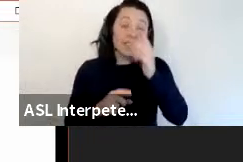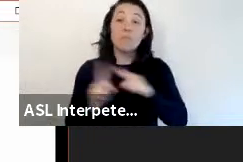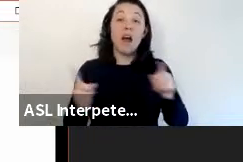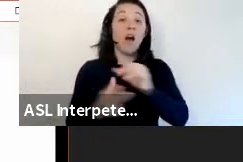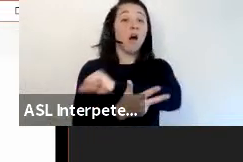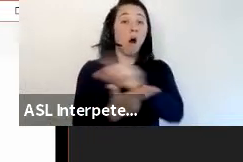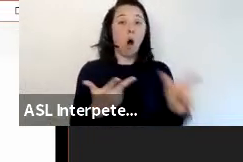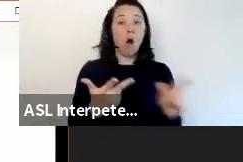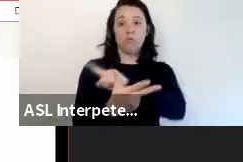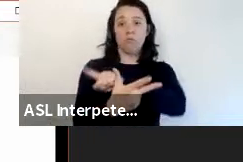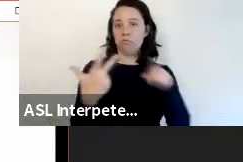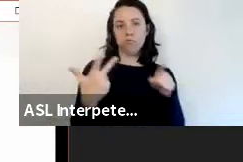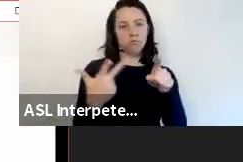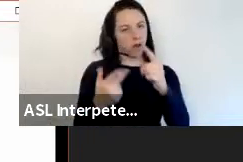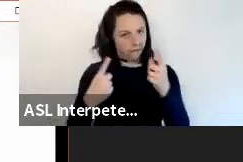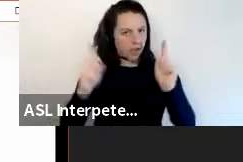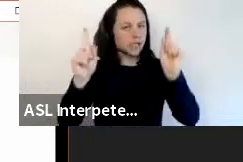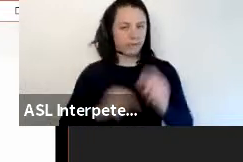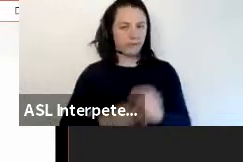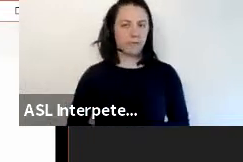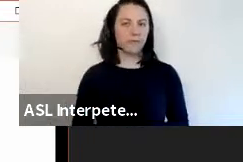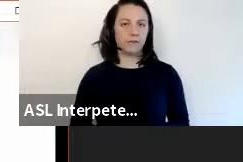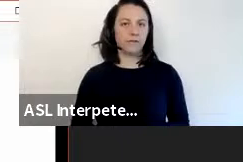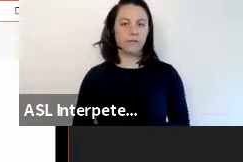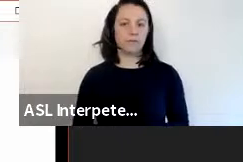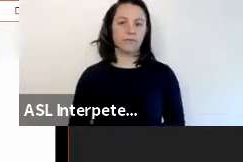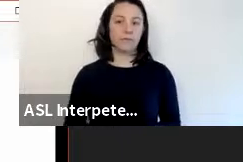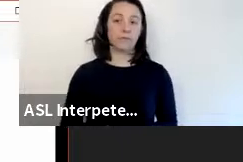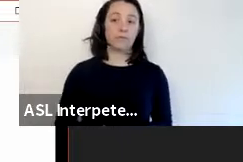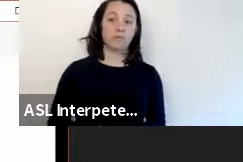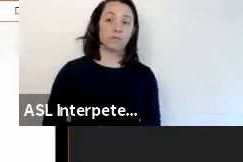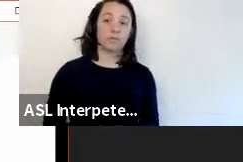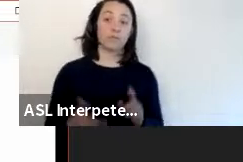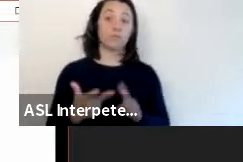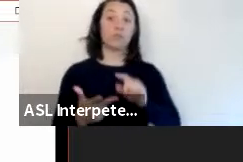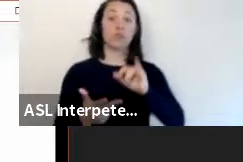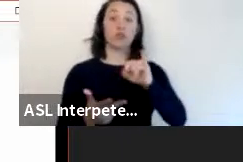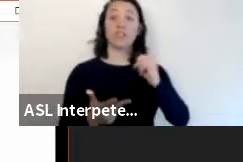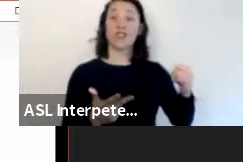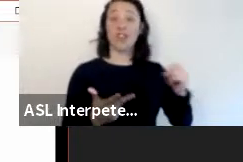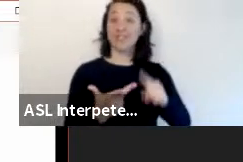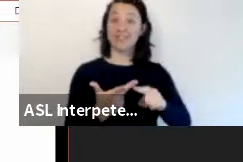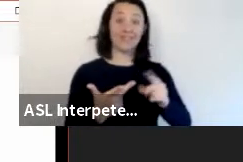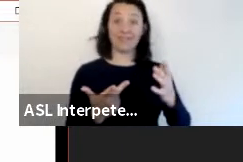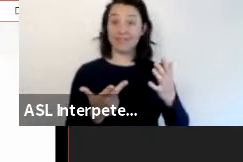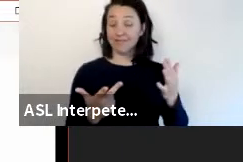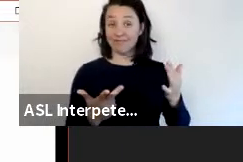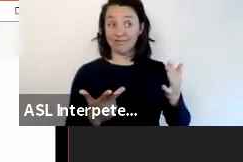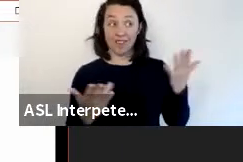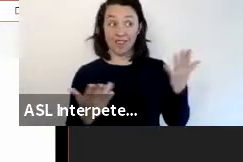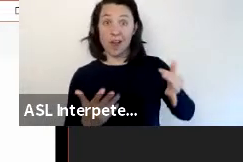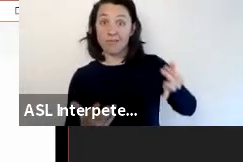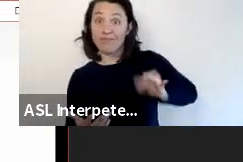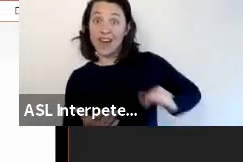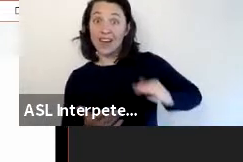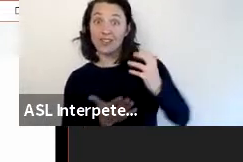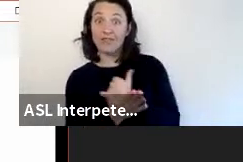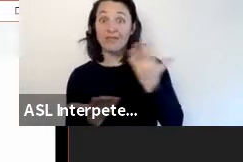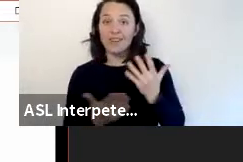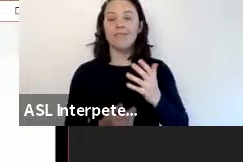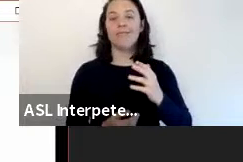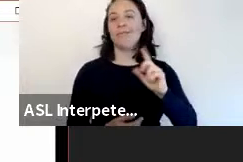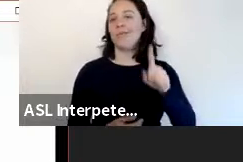incredibly effective. The major advantage of the Johnson & Johnson is just that it's a single shot. Next slide,